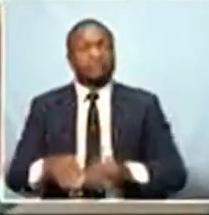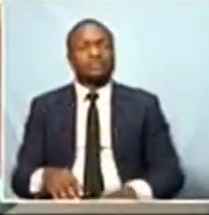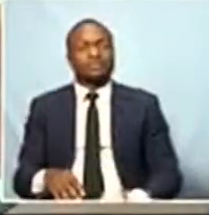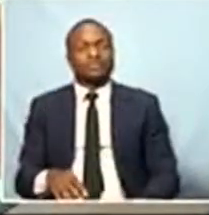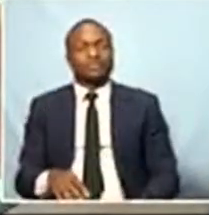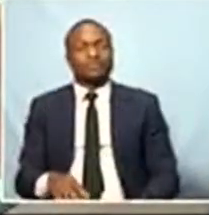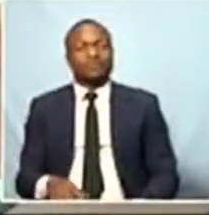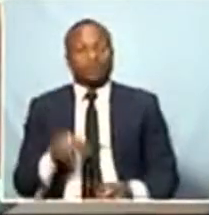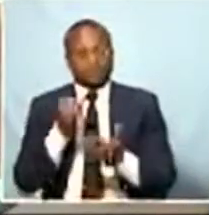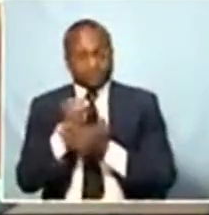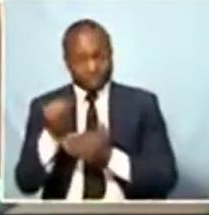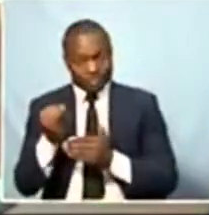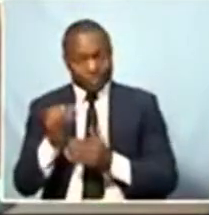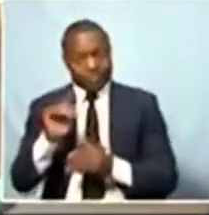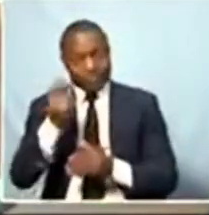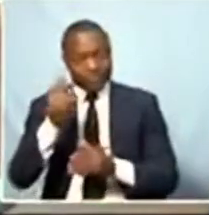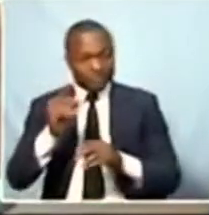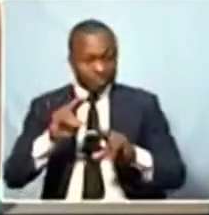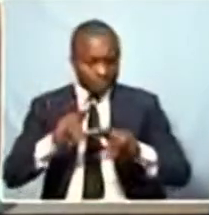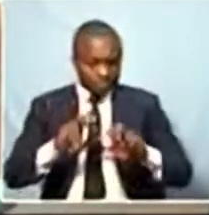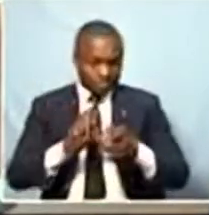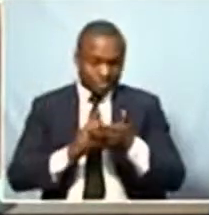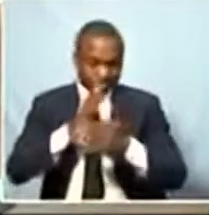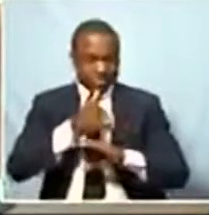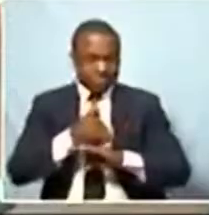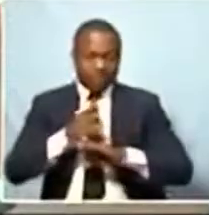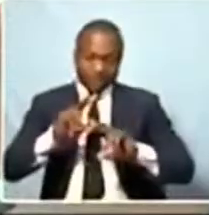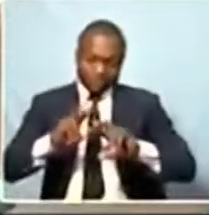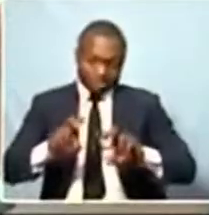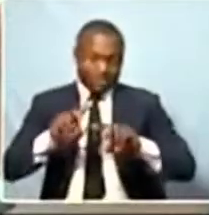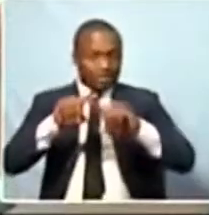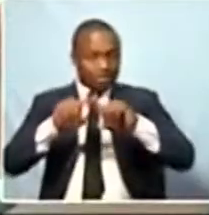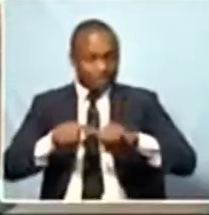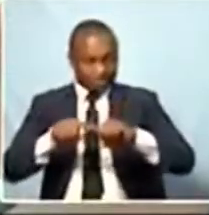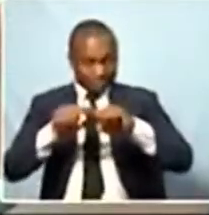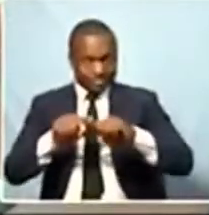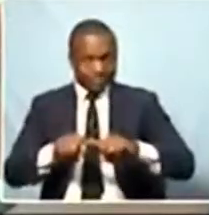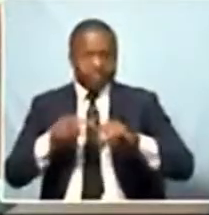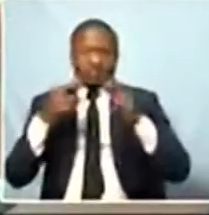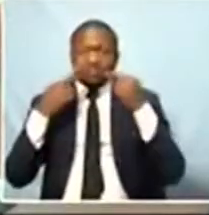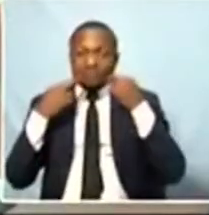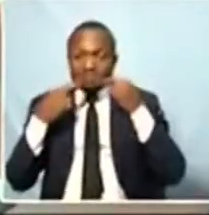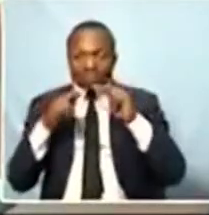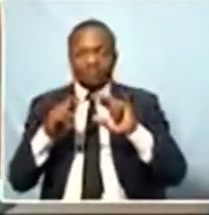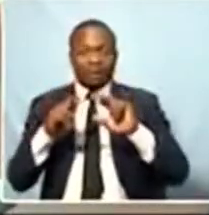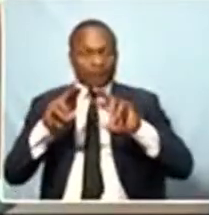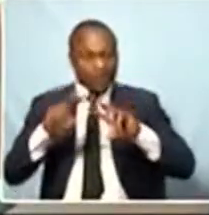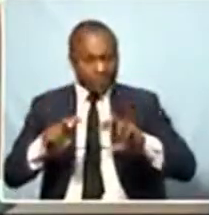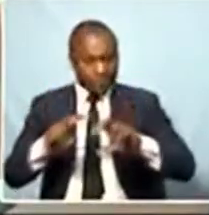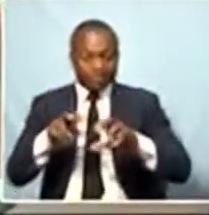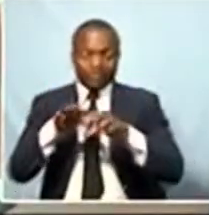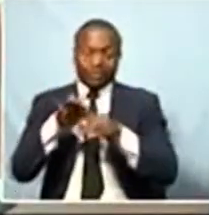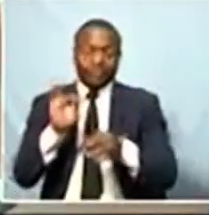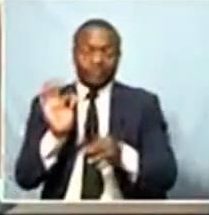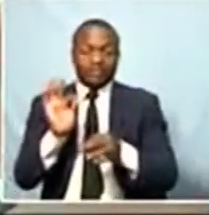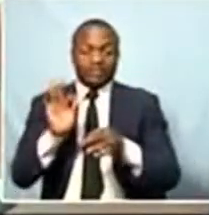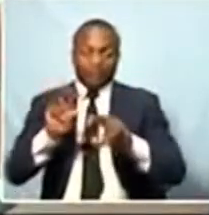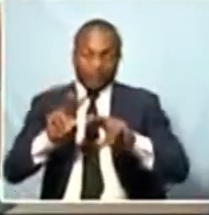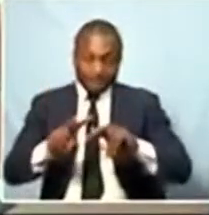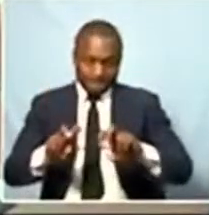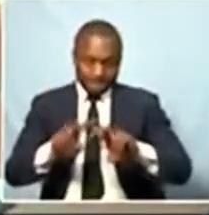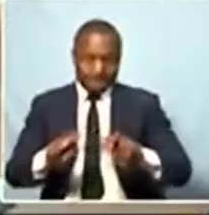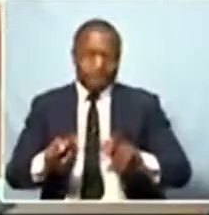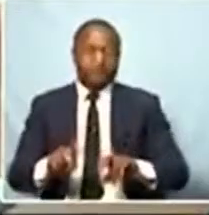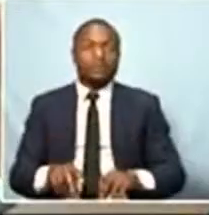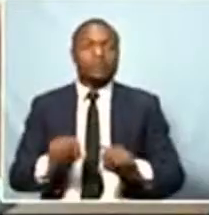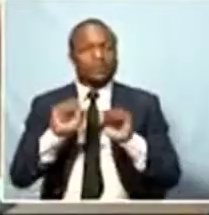complaint. So we begin by investigating, and after investigating, depending on the results of the investigation, the findings of the investigations,